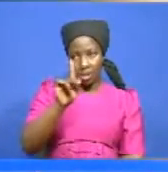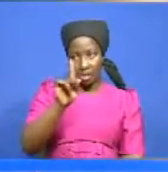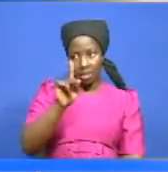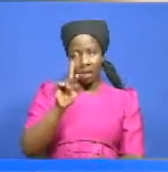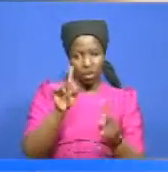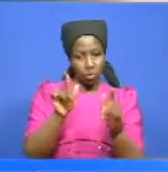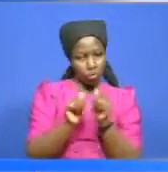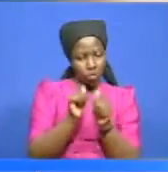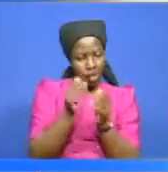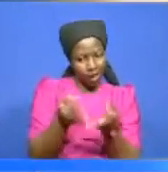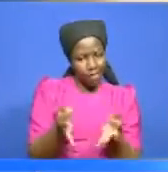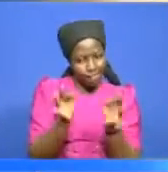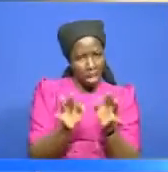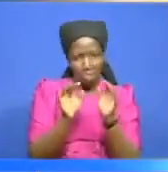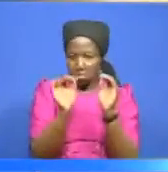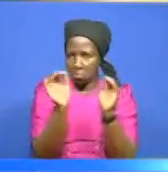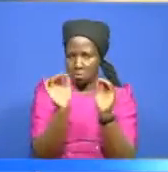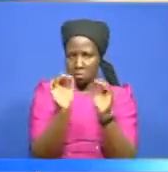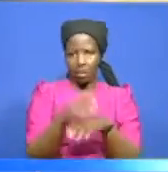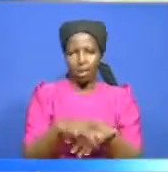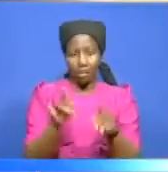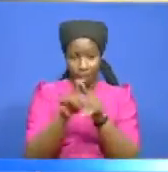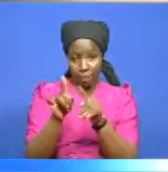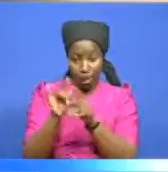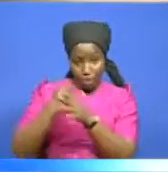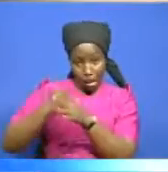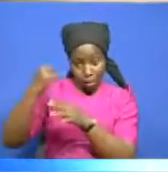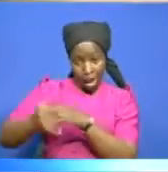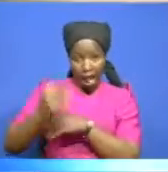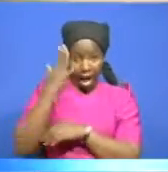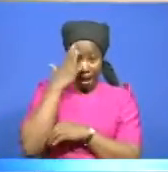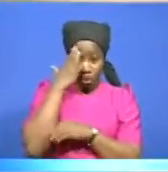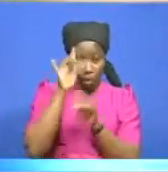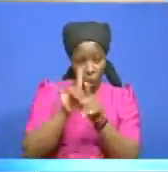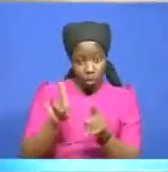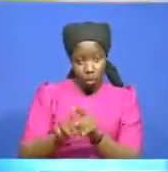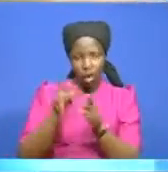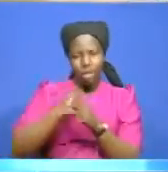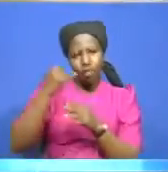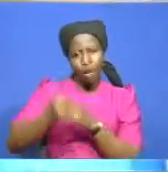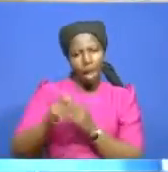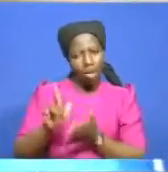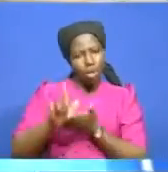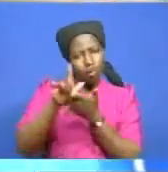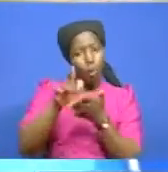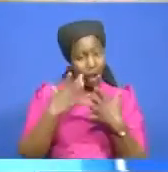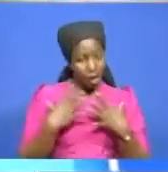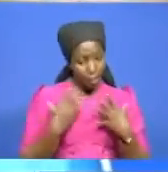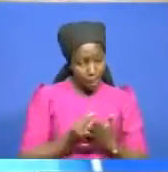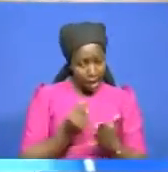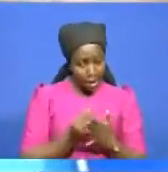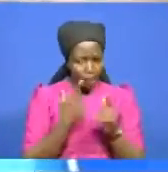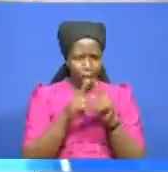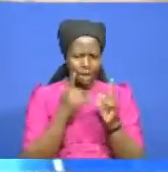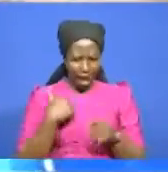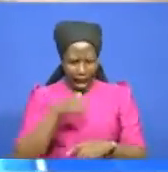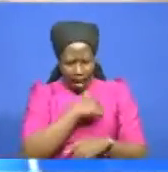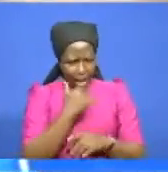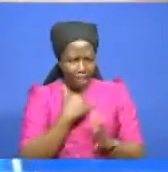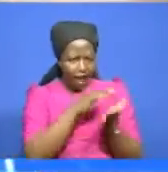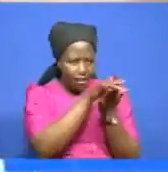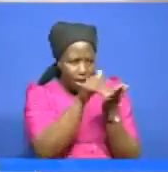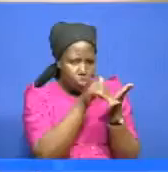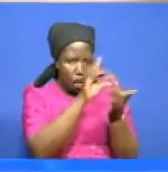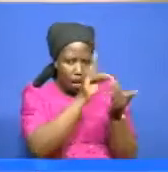circle. And probably insurance, because I also know that insurance firms also do lending. But the question is, do we have a central database